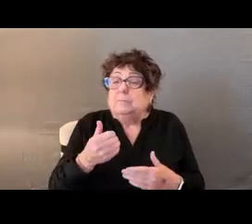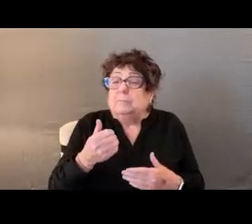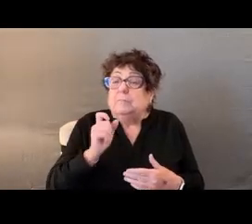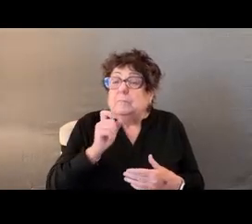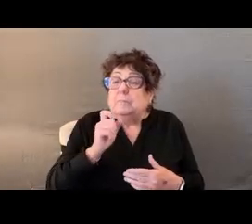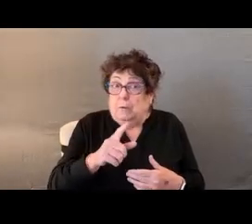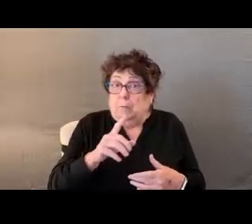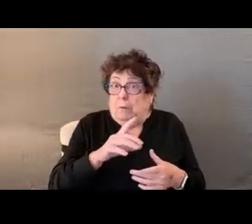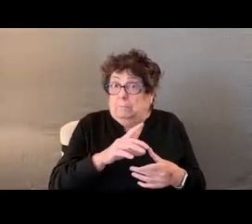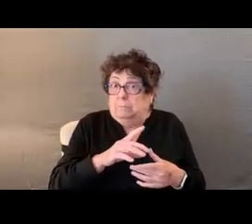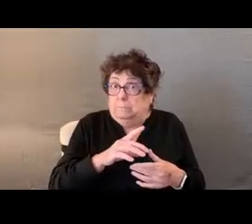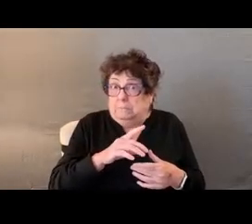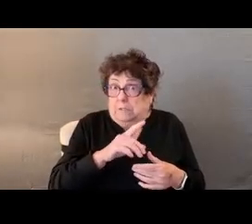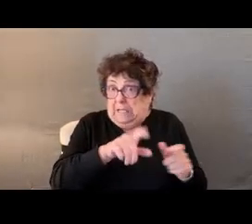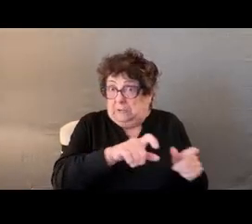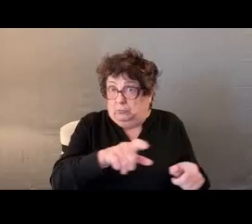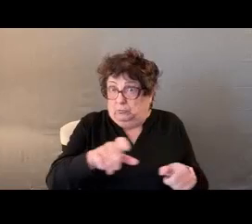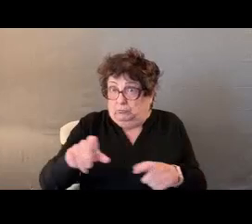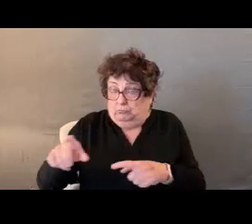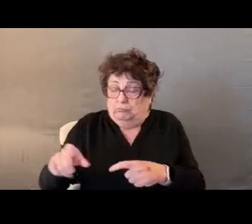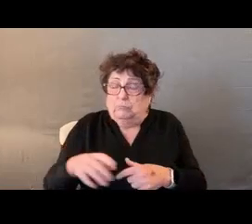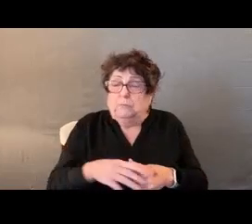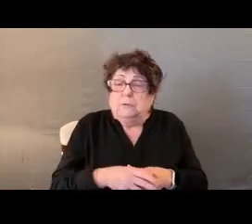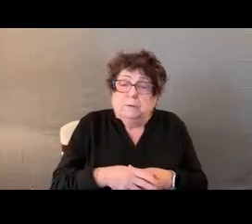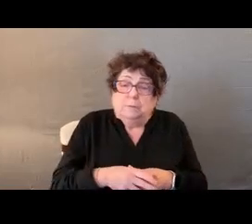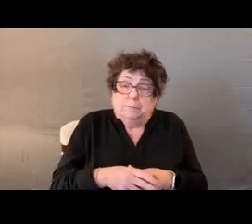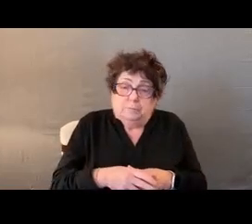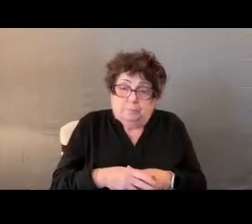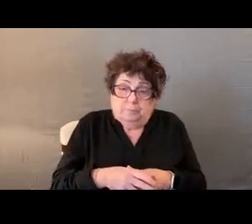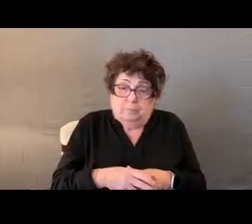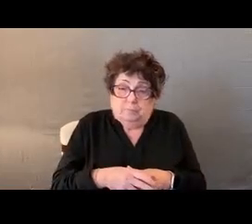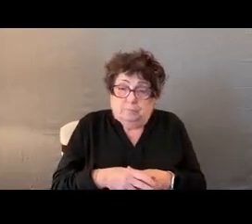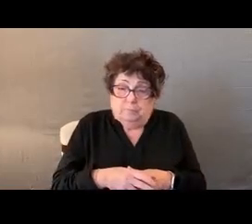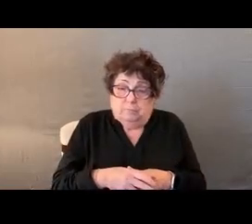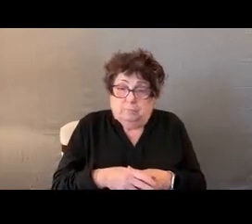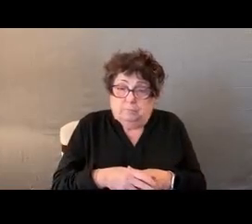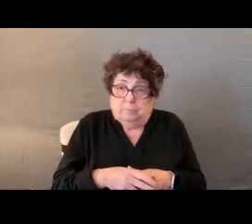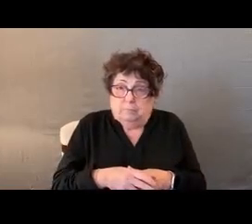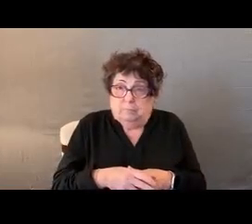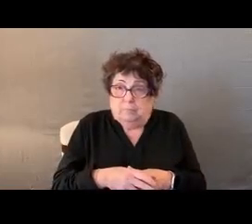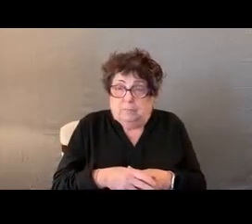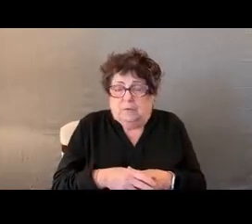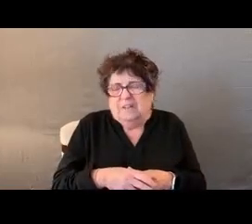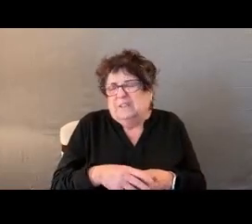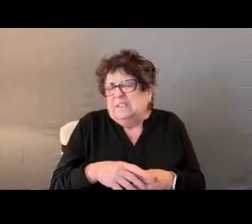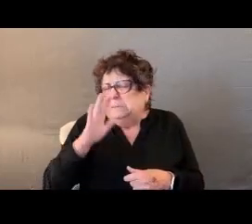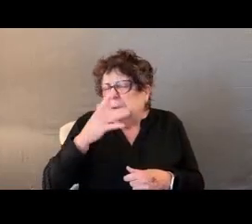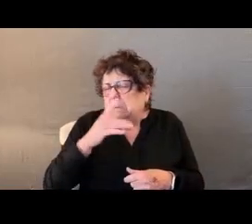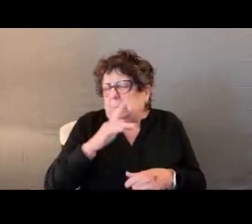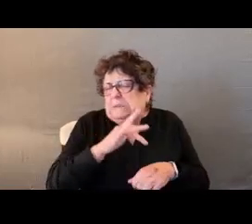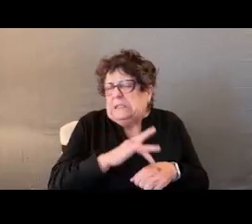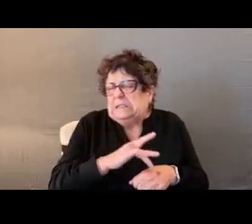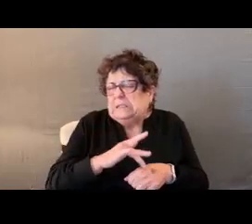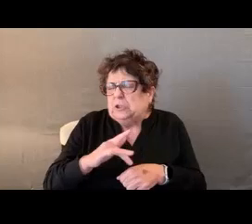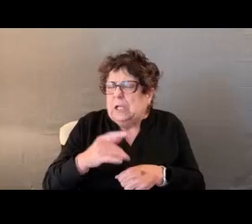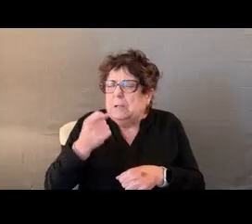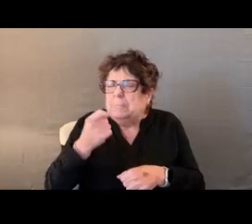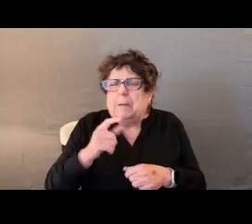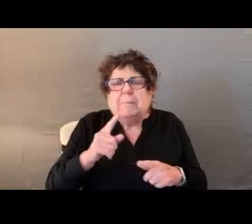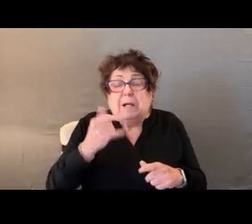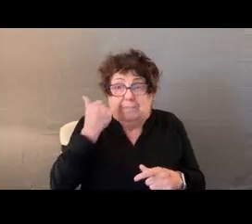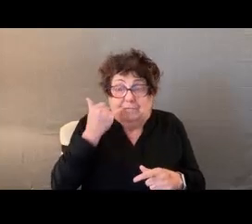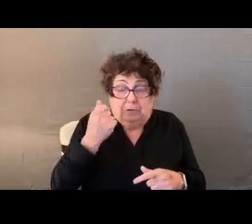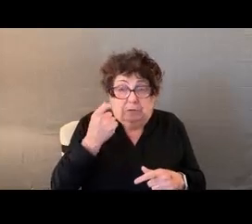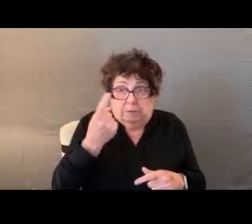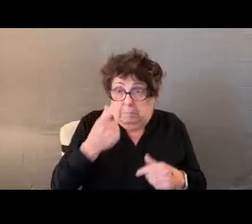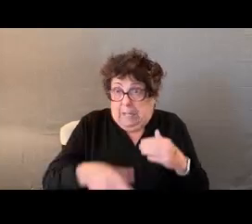you all is and I think it looks like we have touched a little bit, but let me know if there's anything additional that you want to add about